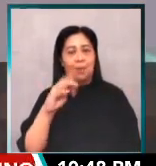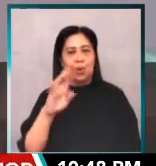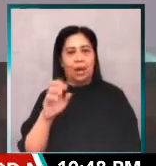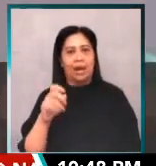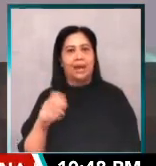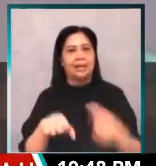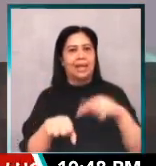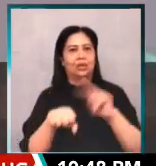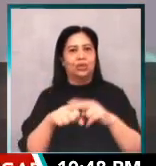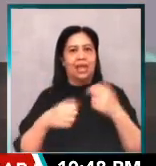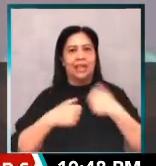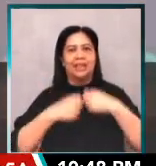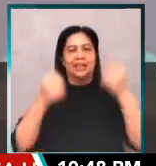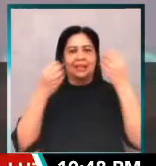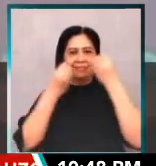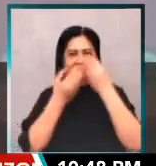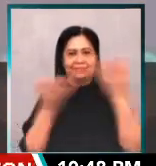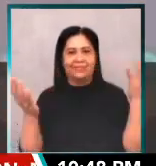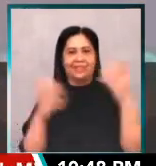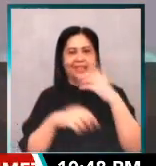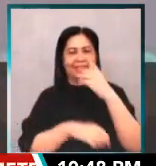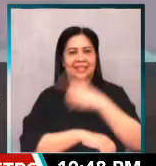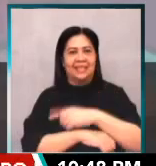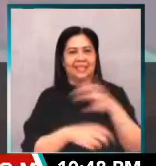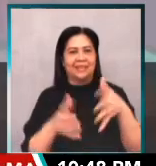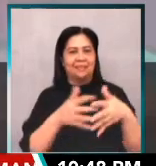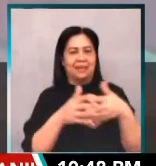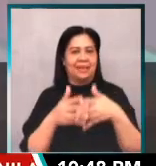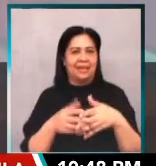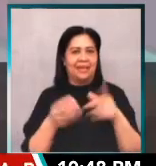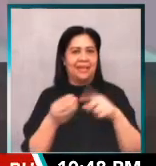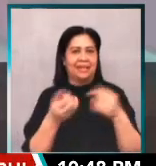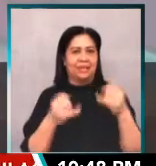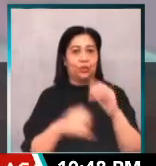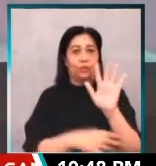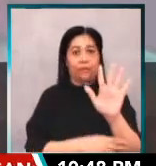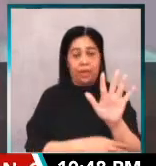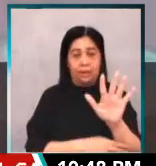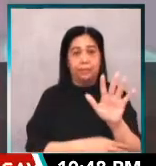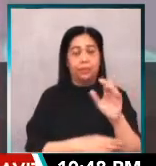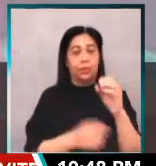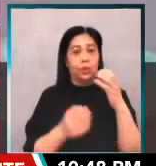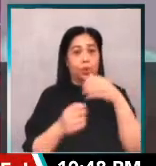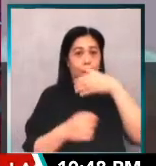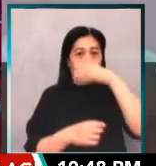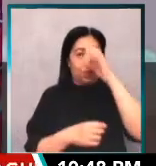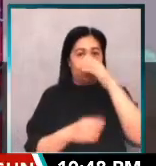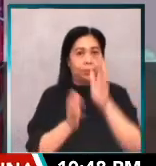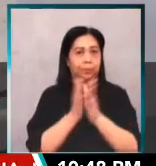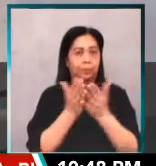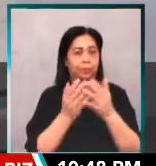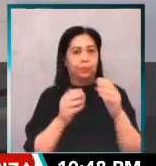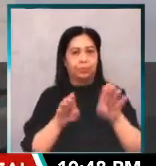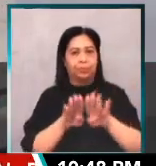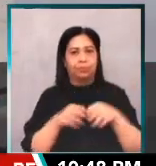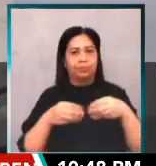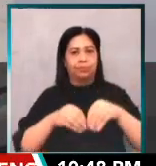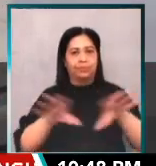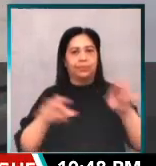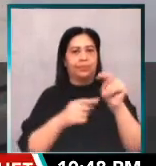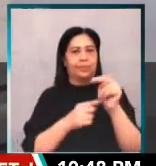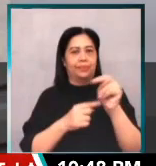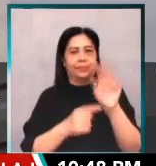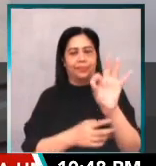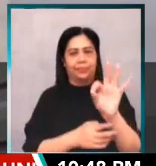Day sa Amerika. Tampok yan sa issue 5 ng comic book na ilalabas sa November 9. Naging hot topic ito sa